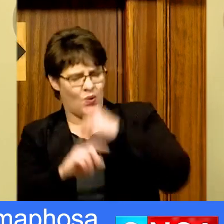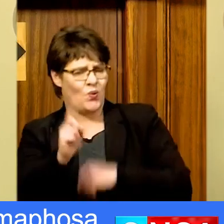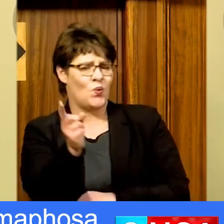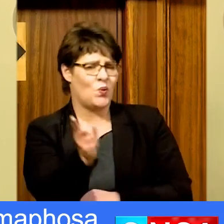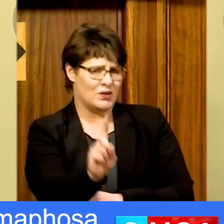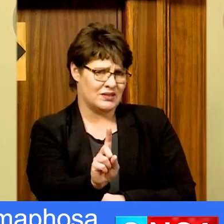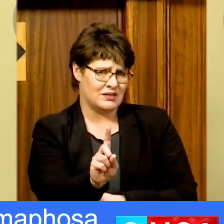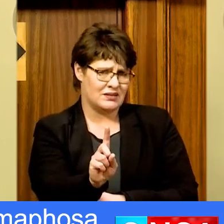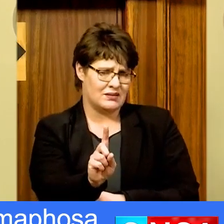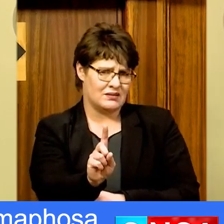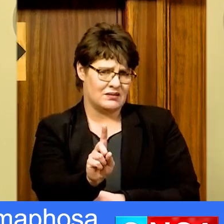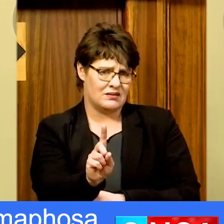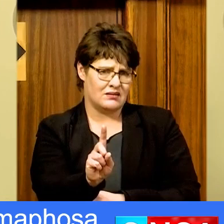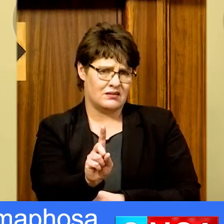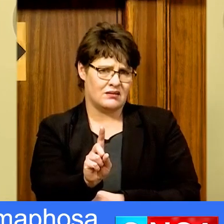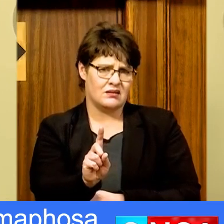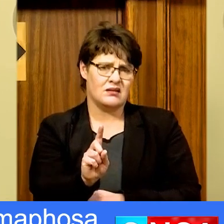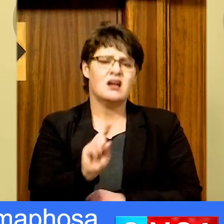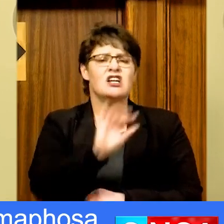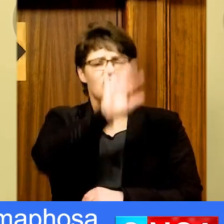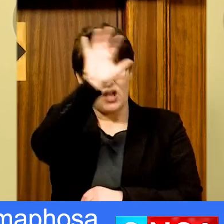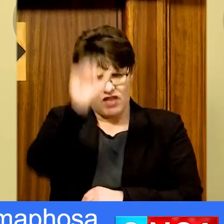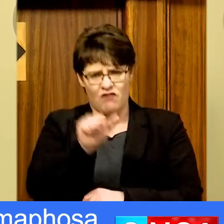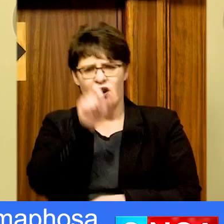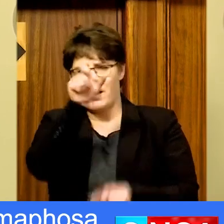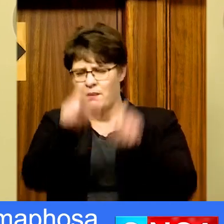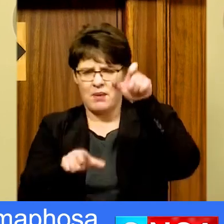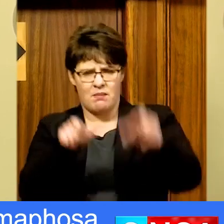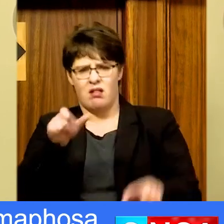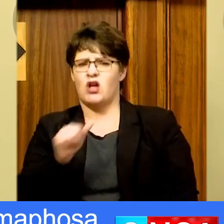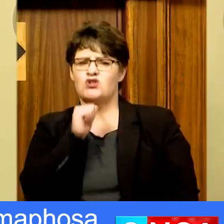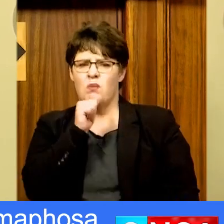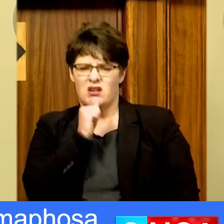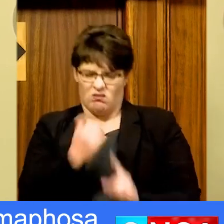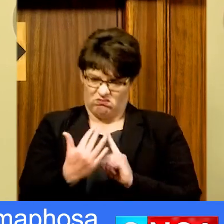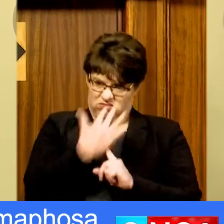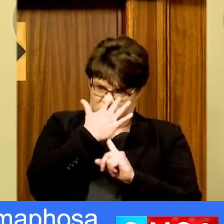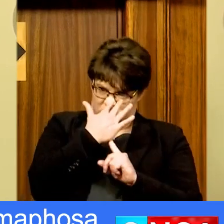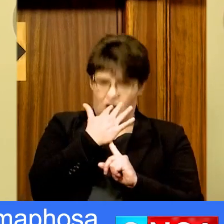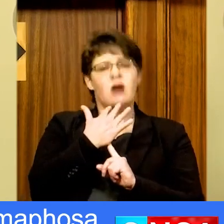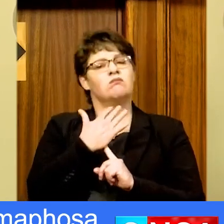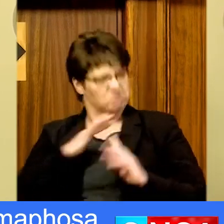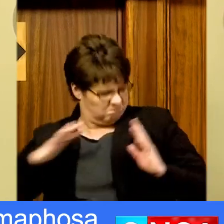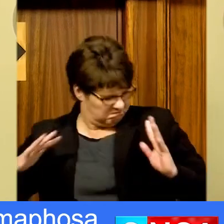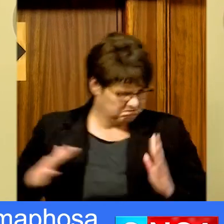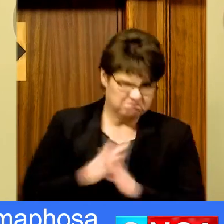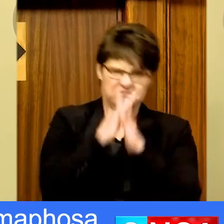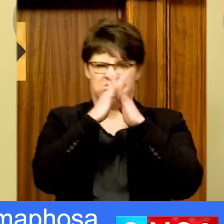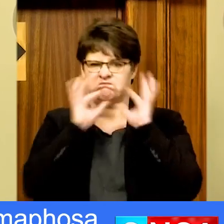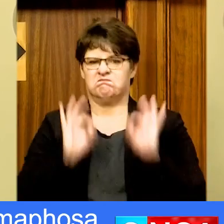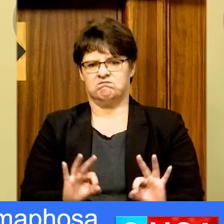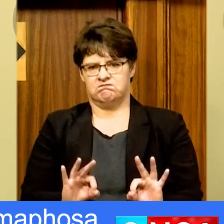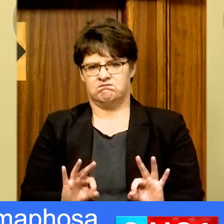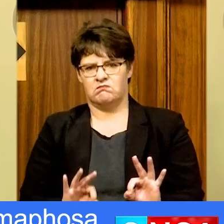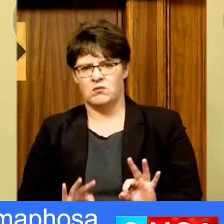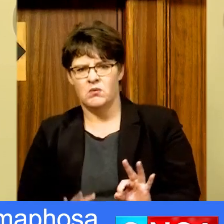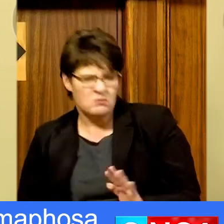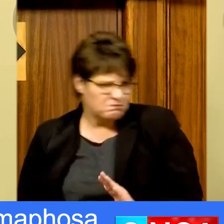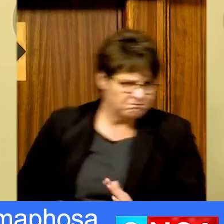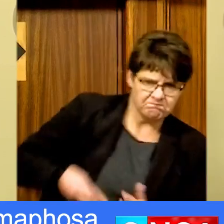is that South Africans remain united in the face of a common threat. We have stood for each